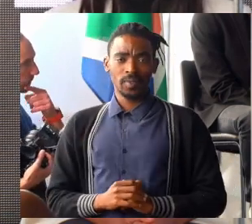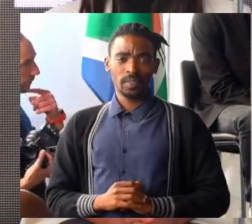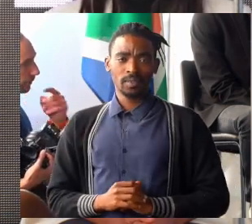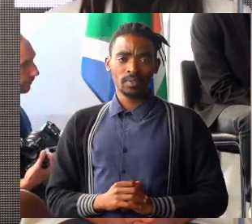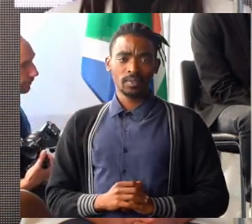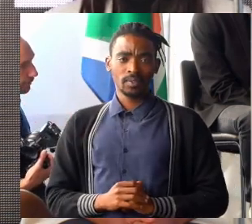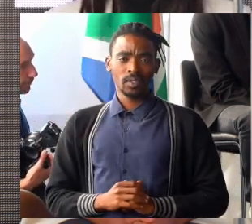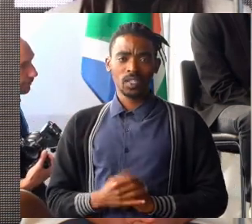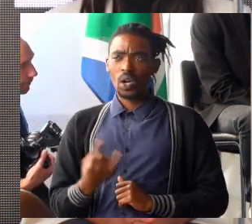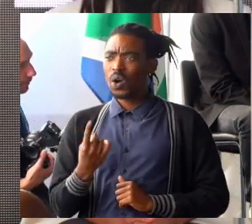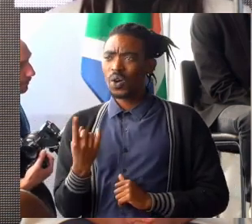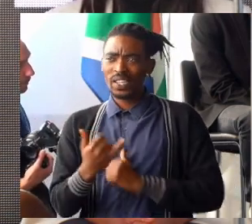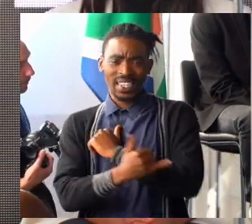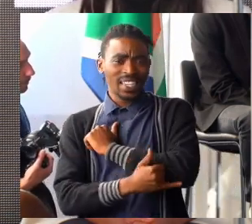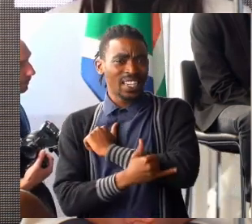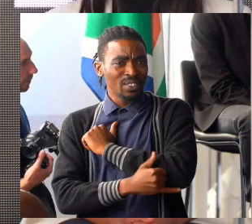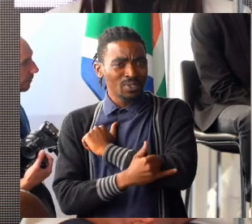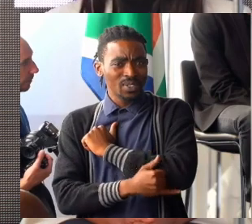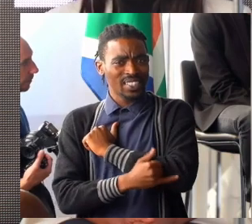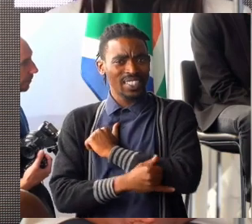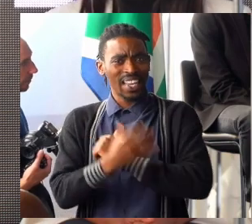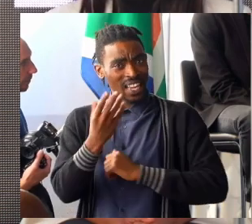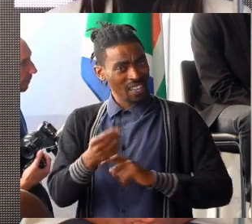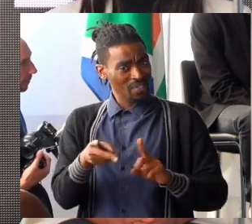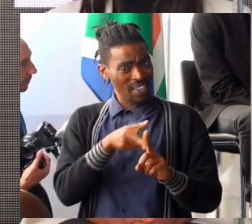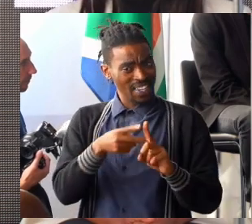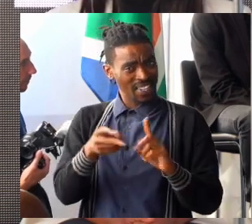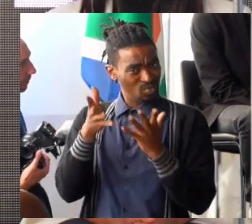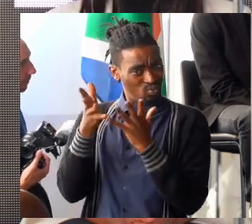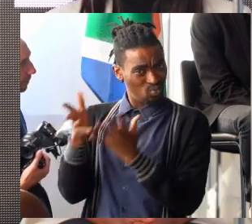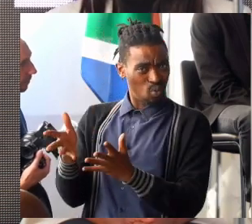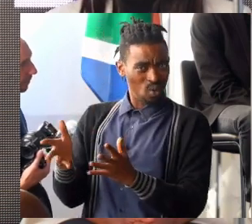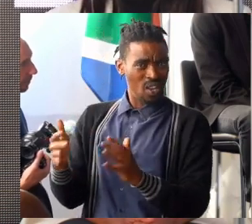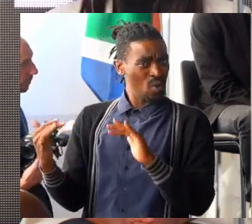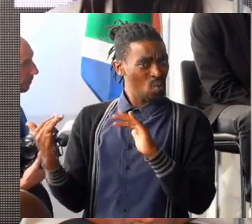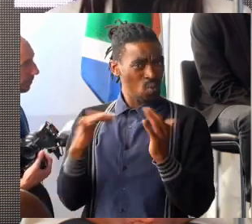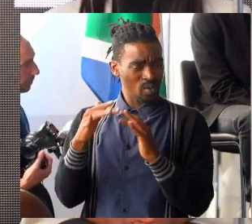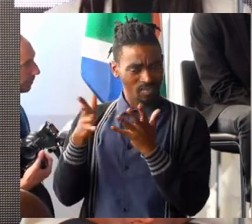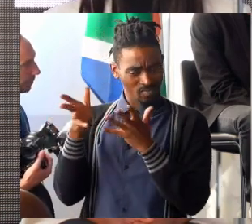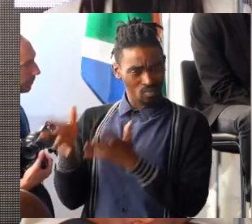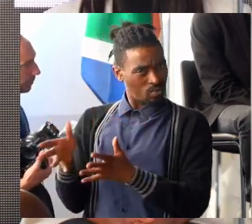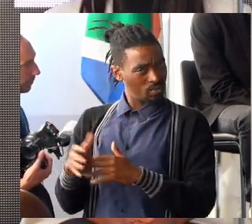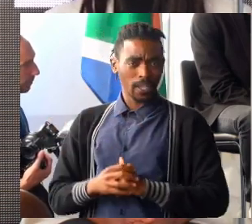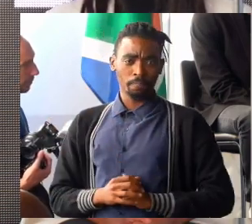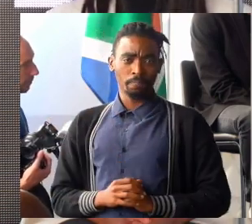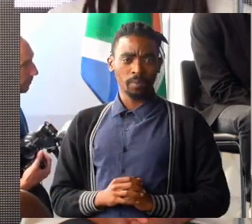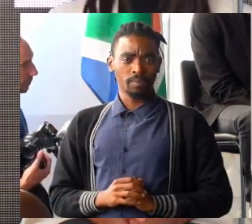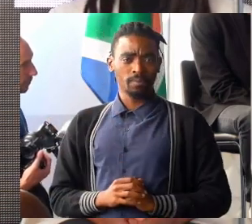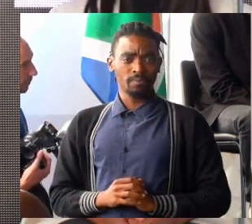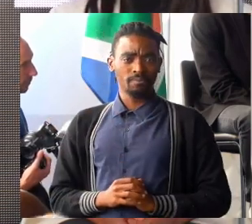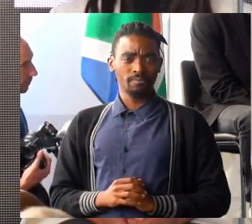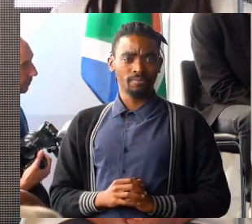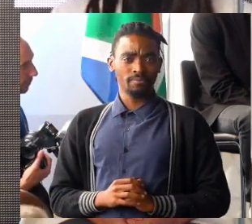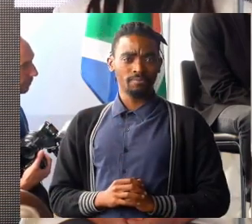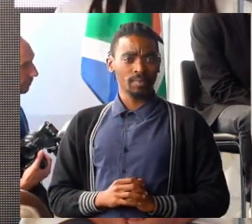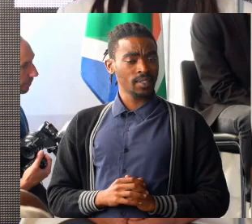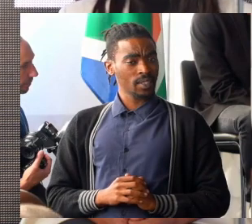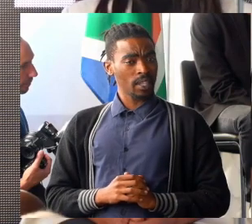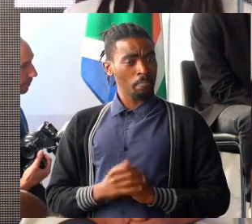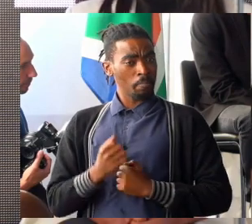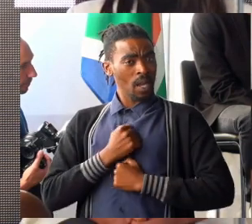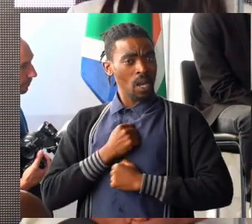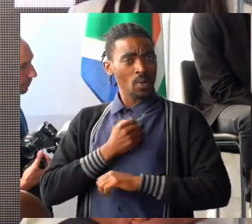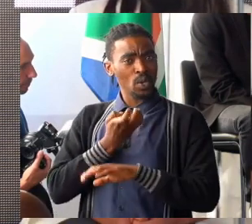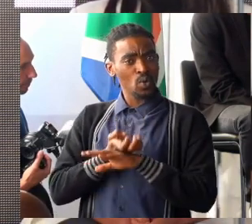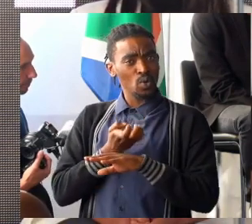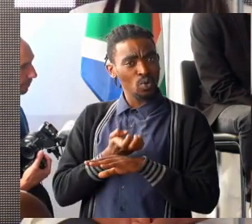Only countries with wars have more violence, murder, and attempted murder than we do. Our economy is dying